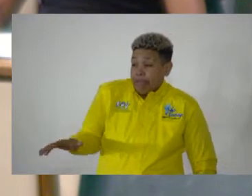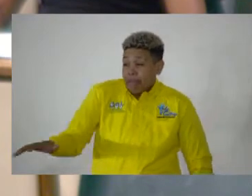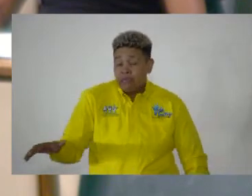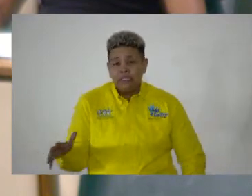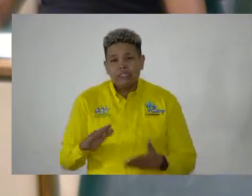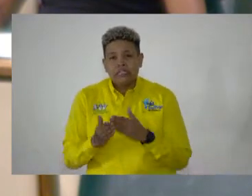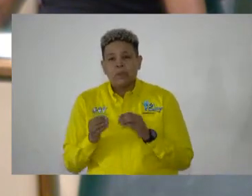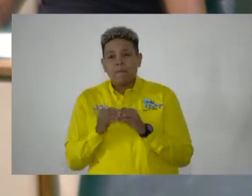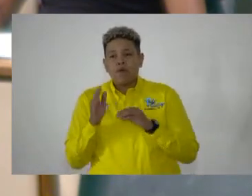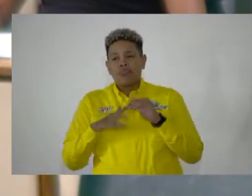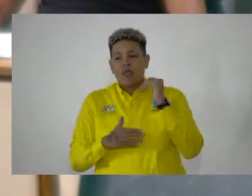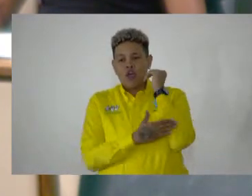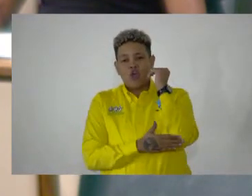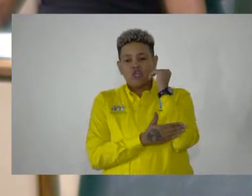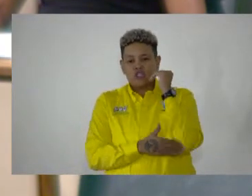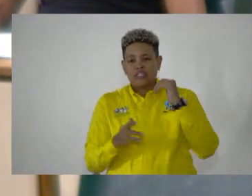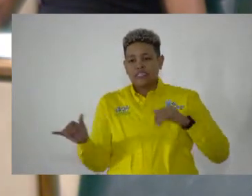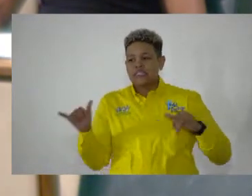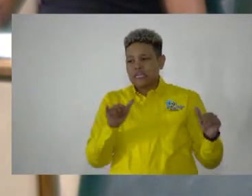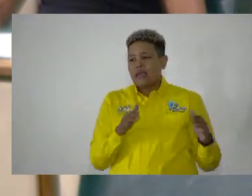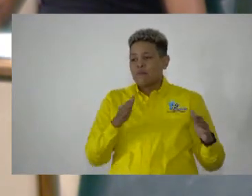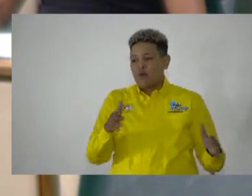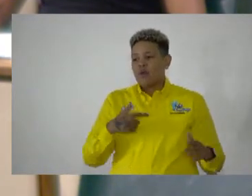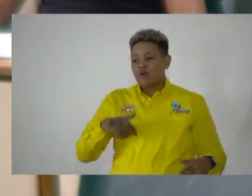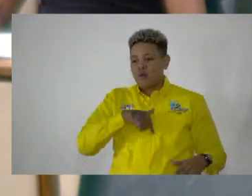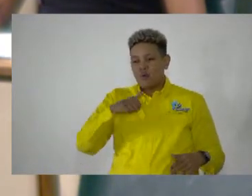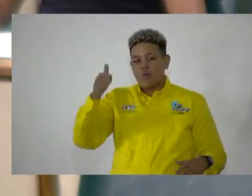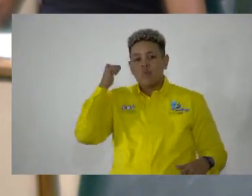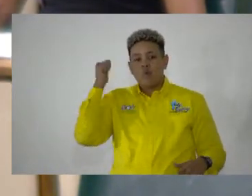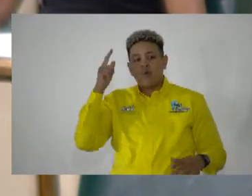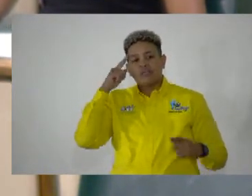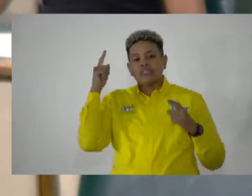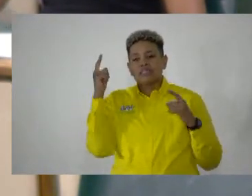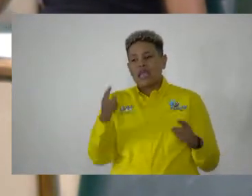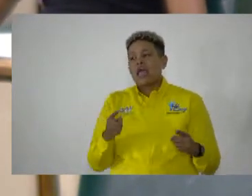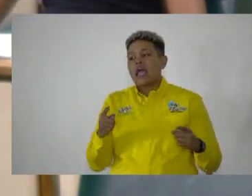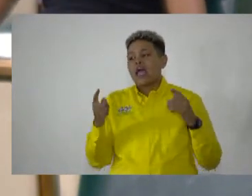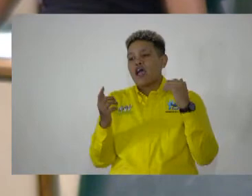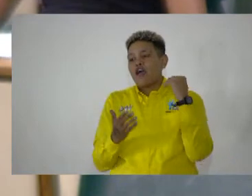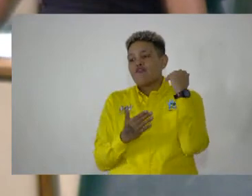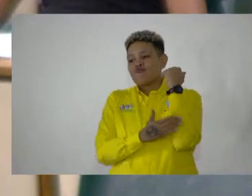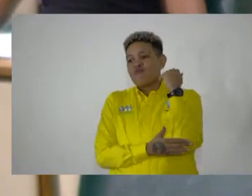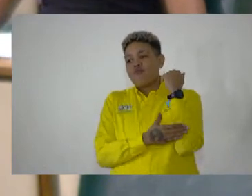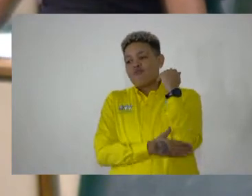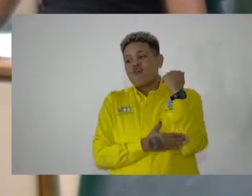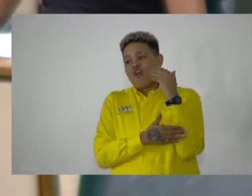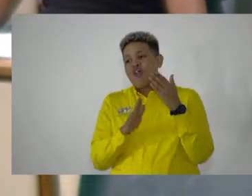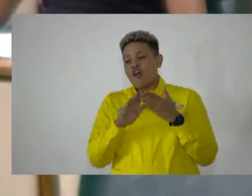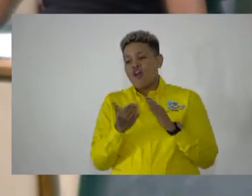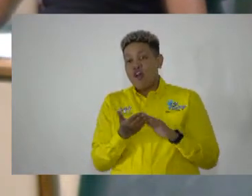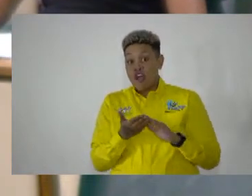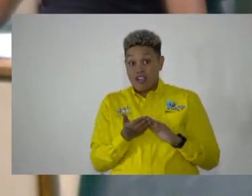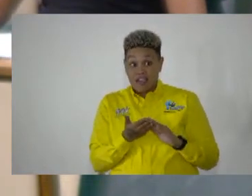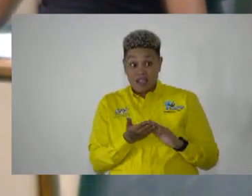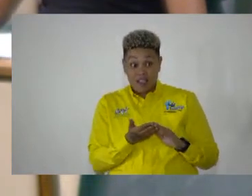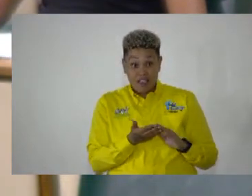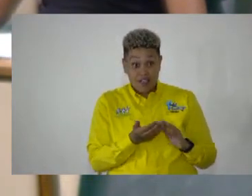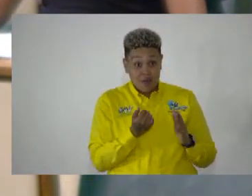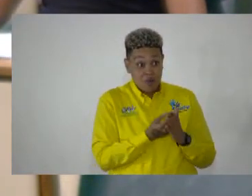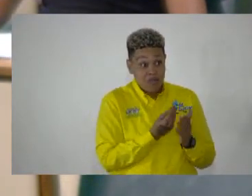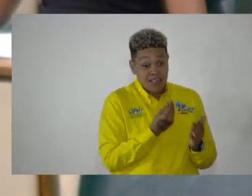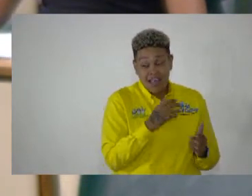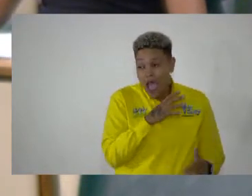Speaker, that we wouldn't target some rural urban constituencies with